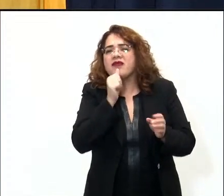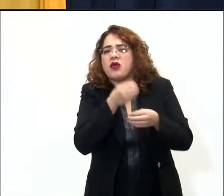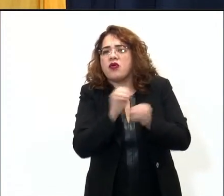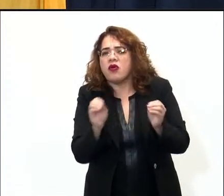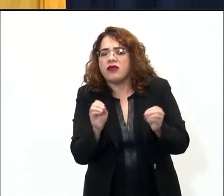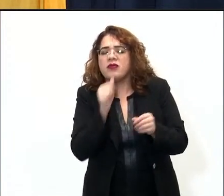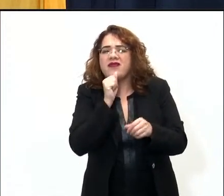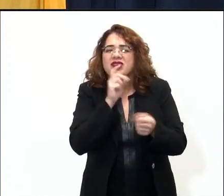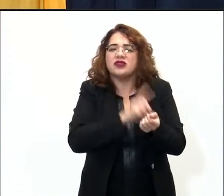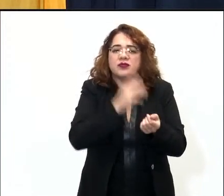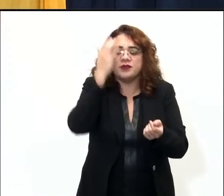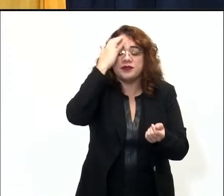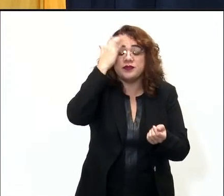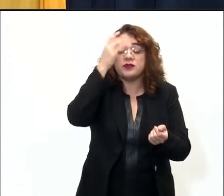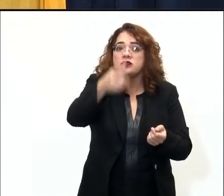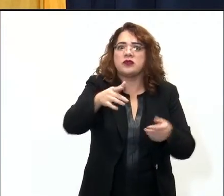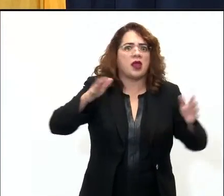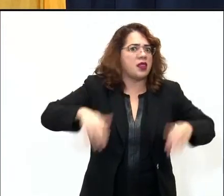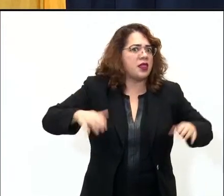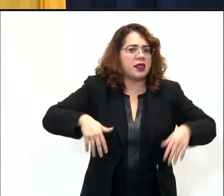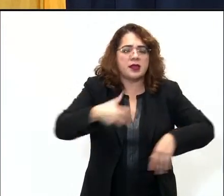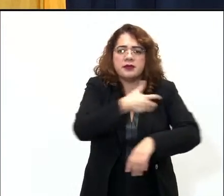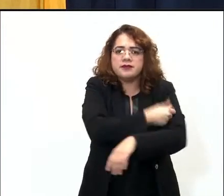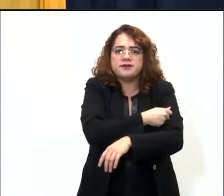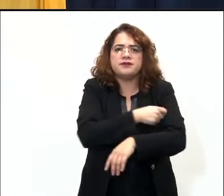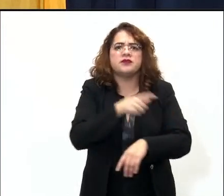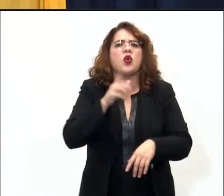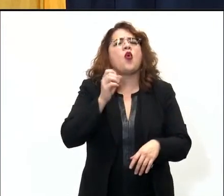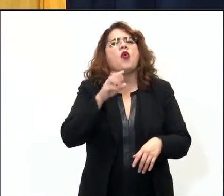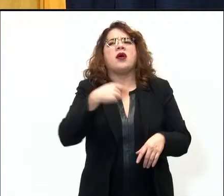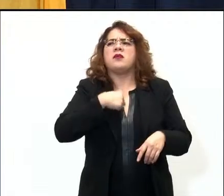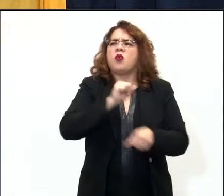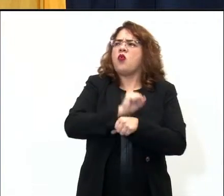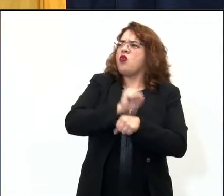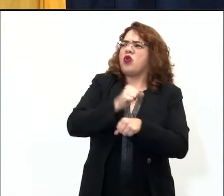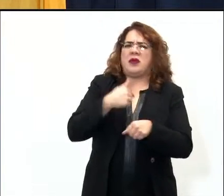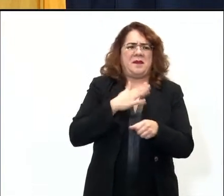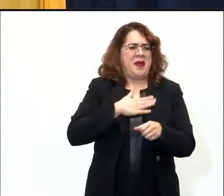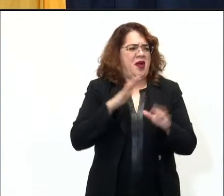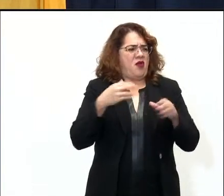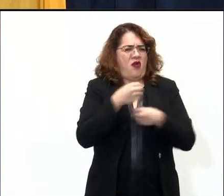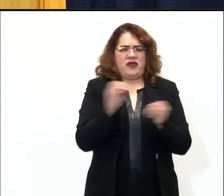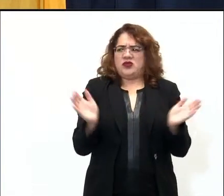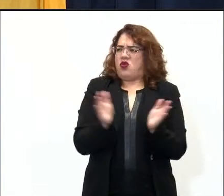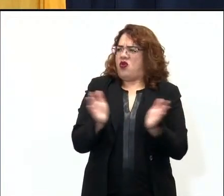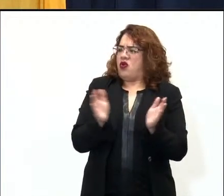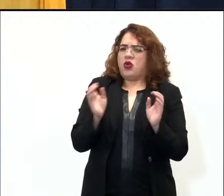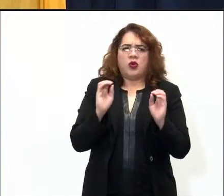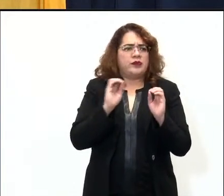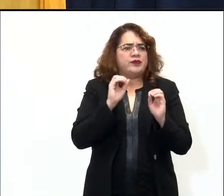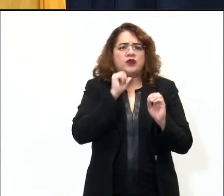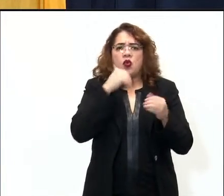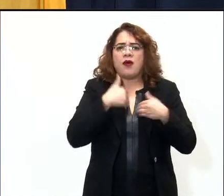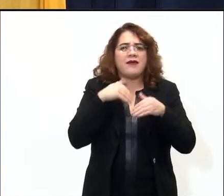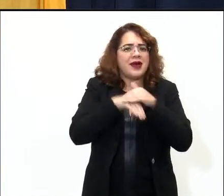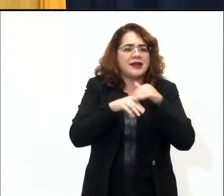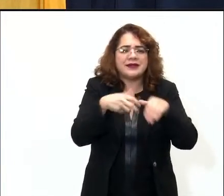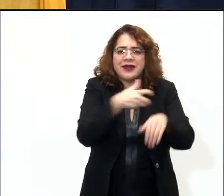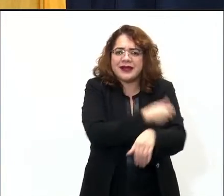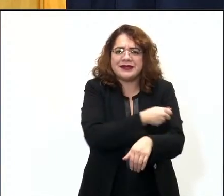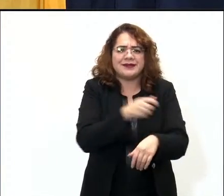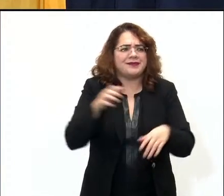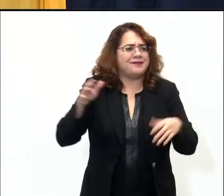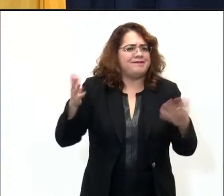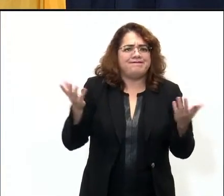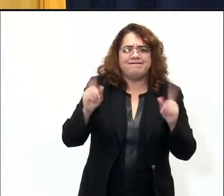and you have not been vaccinated, or for whatever reason your employer or your place of business doesn't have access to vaccines,